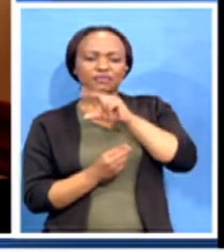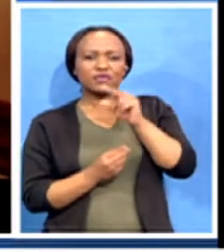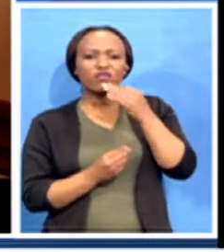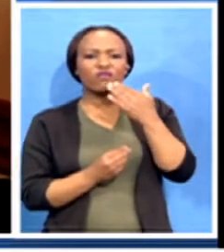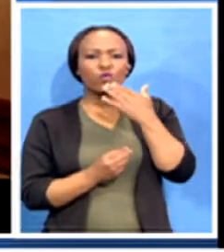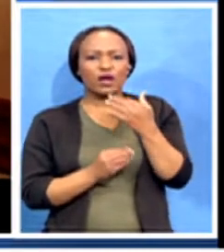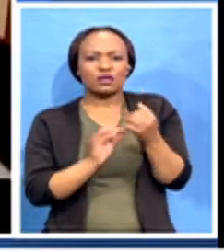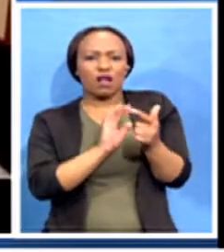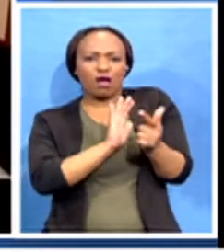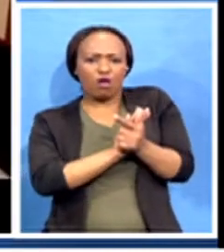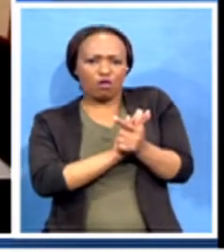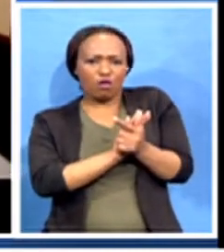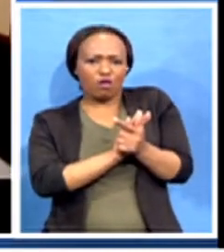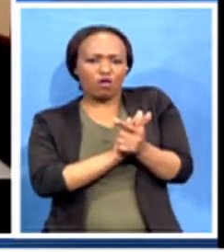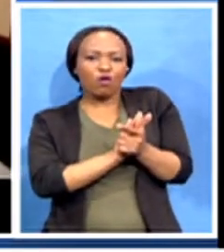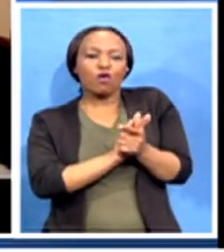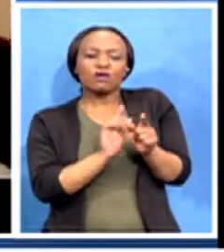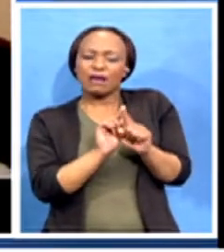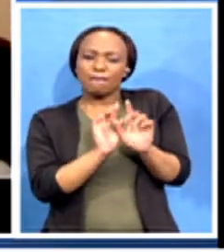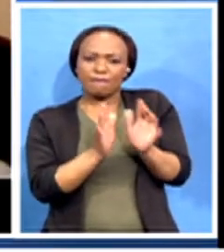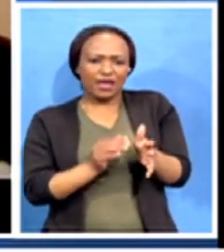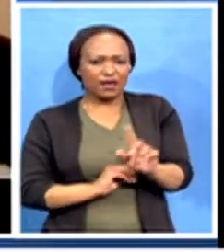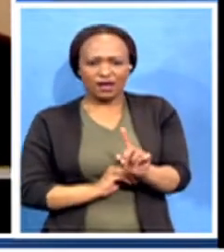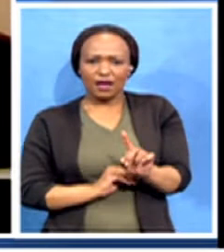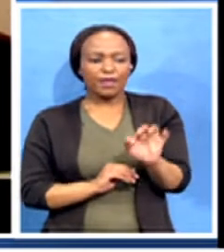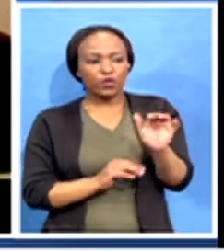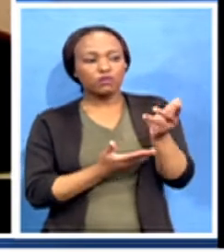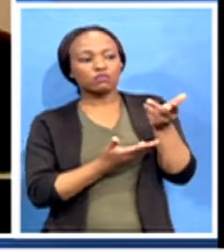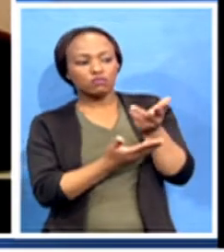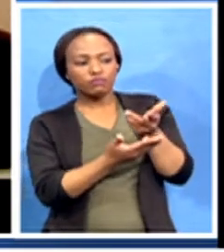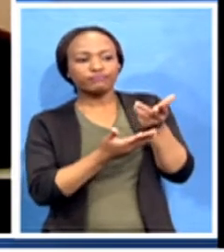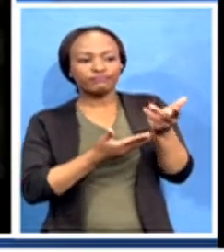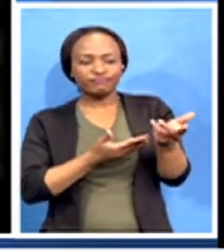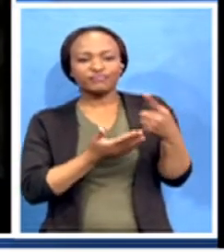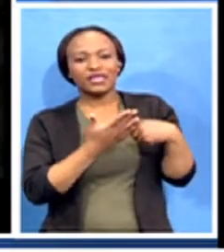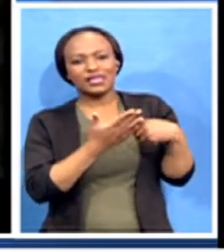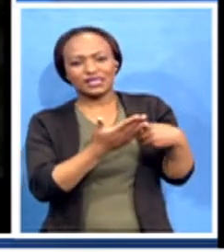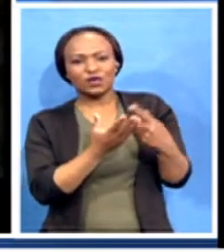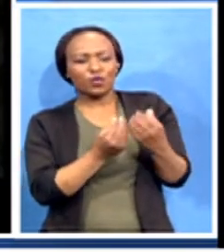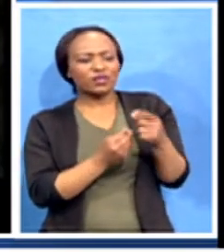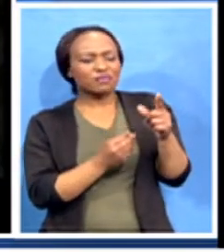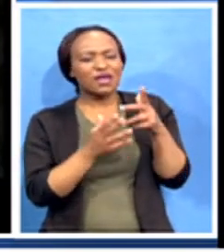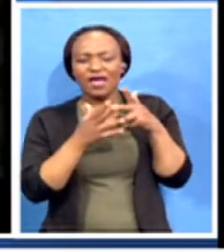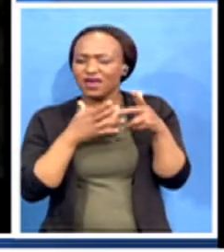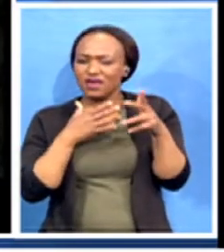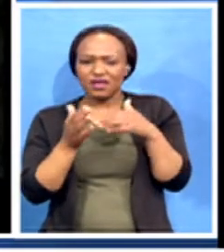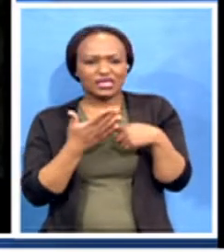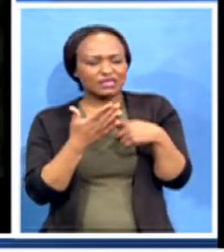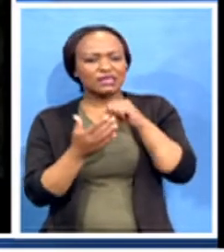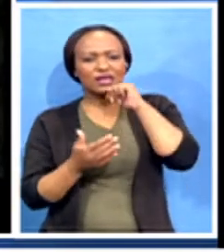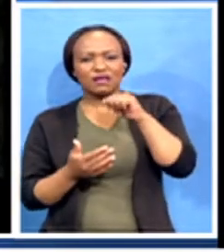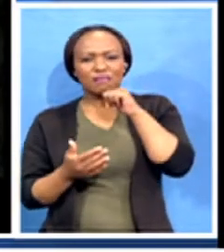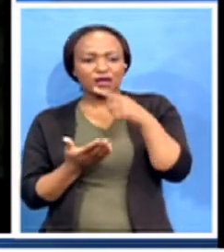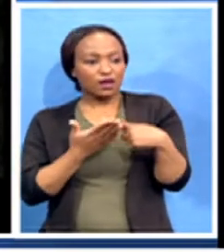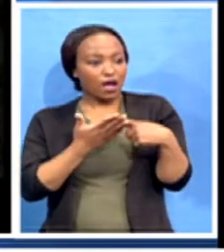law. Yeah. The conversations with him, the discussions with him, any form, whether it's a